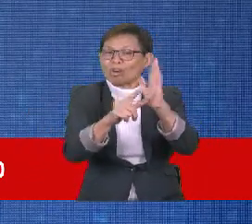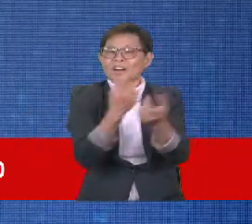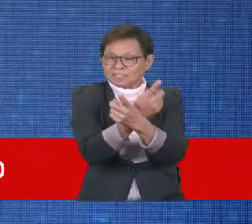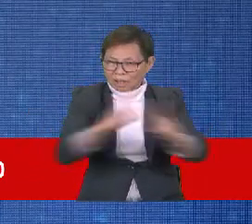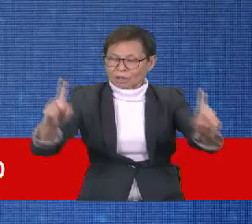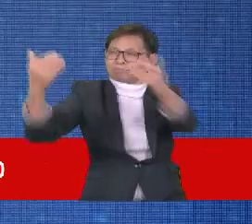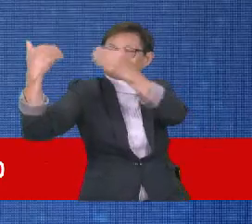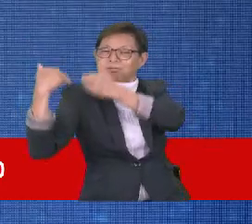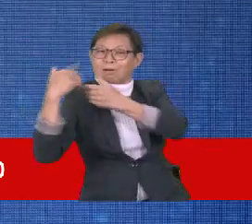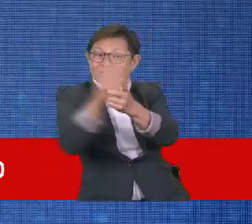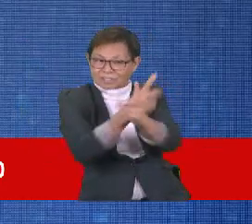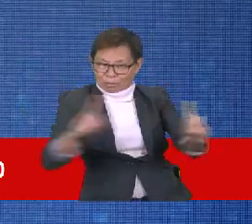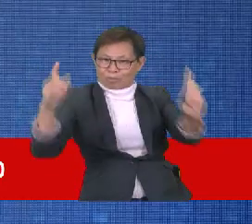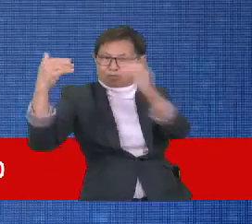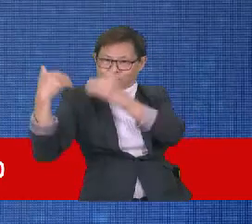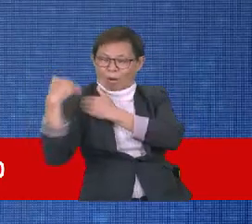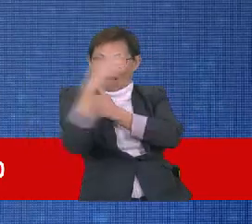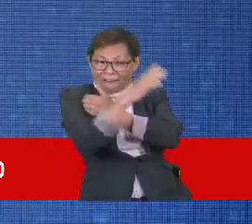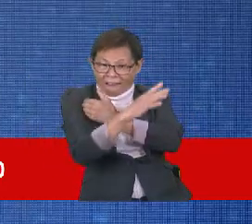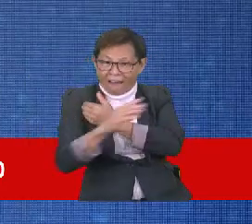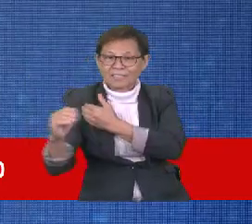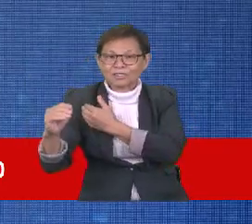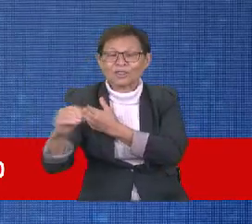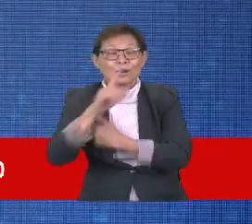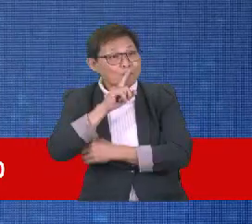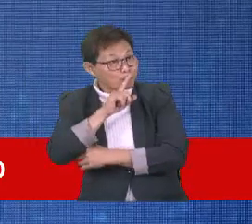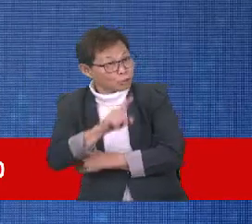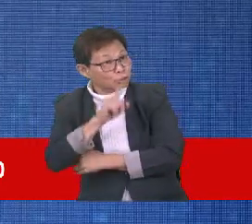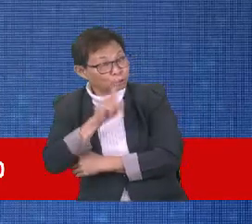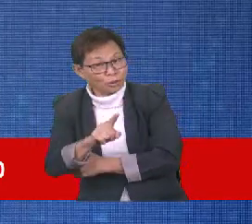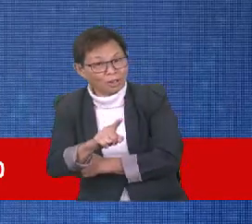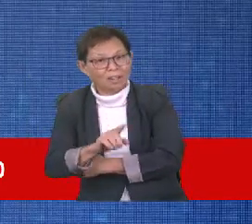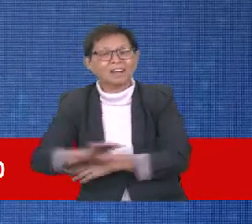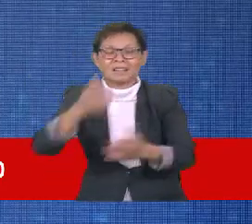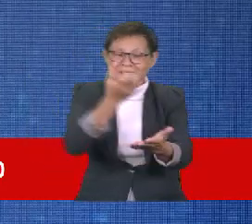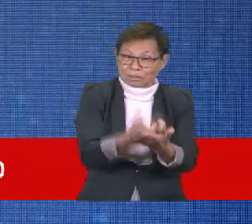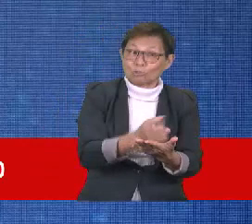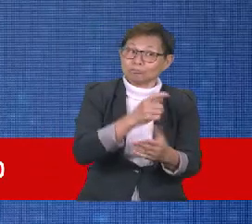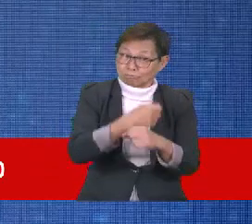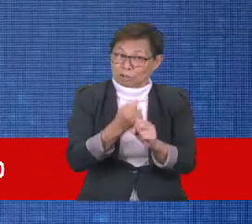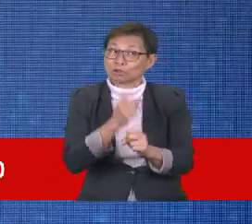democratic accountability, and to ensure that the economy